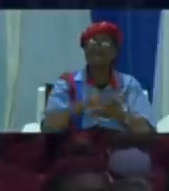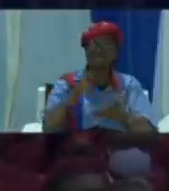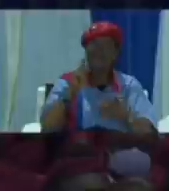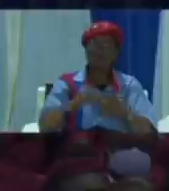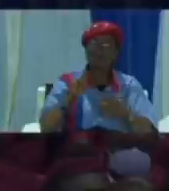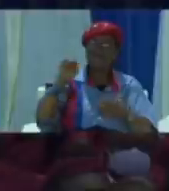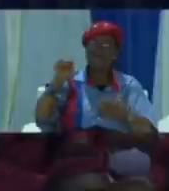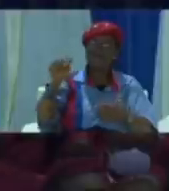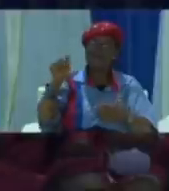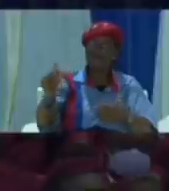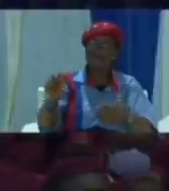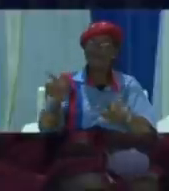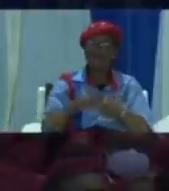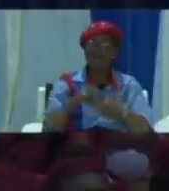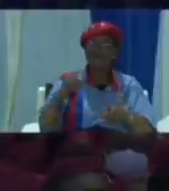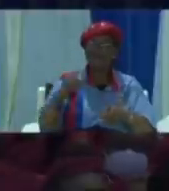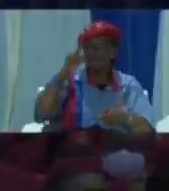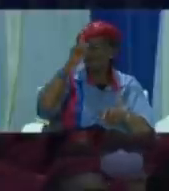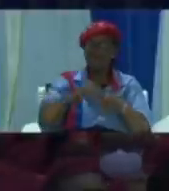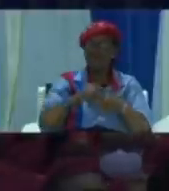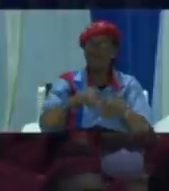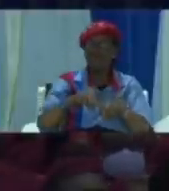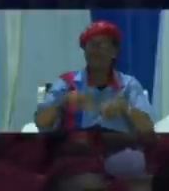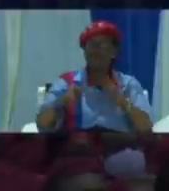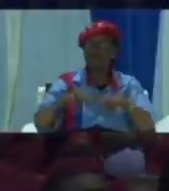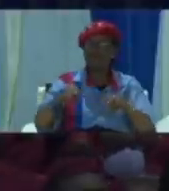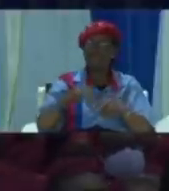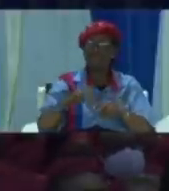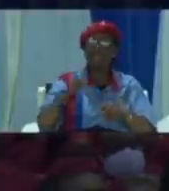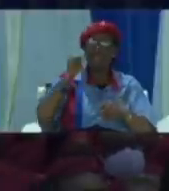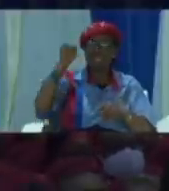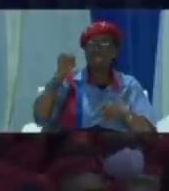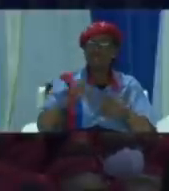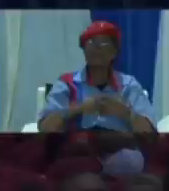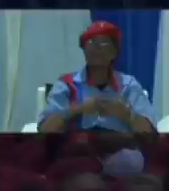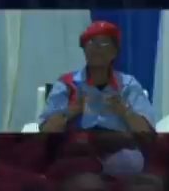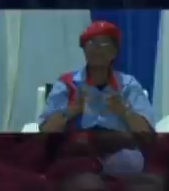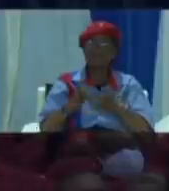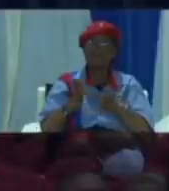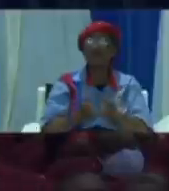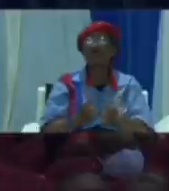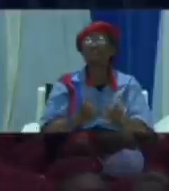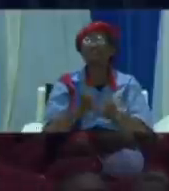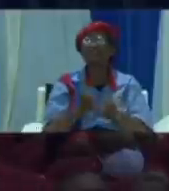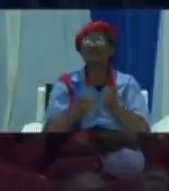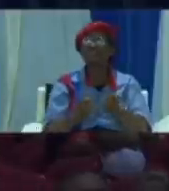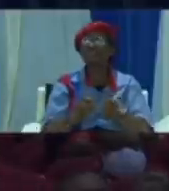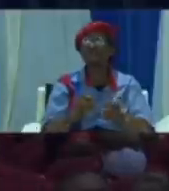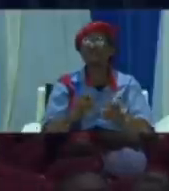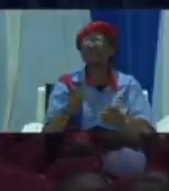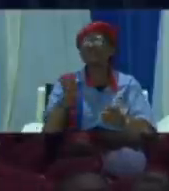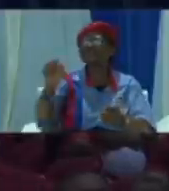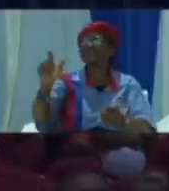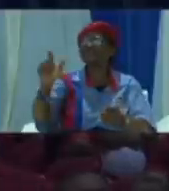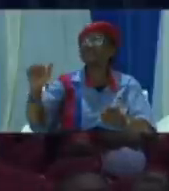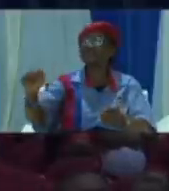so the brother sold him to slavery. You know the story.